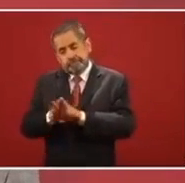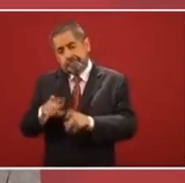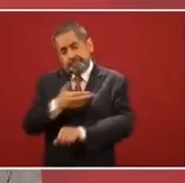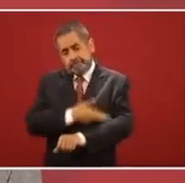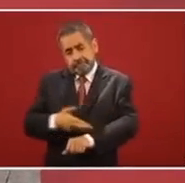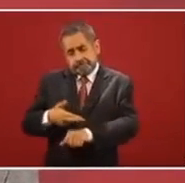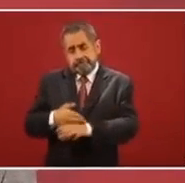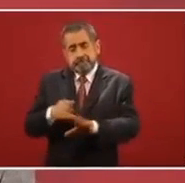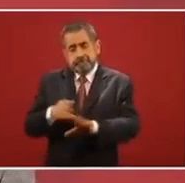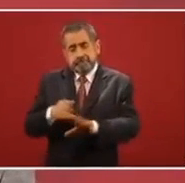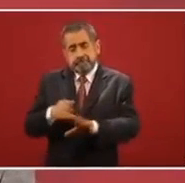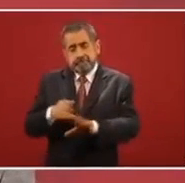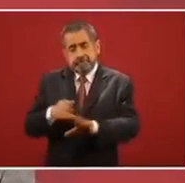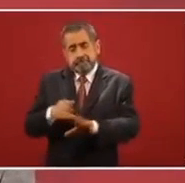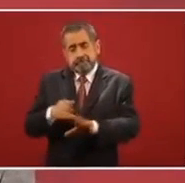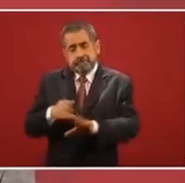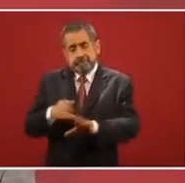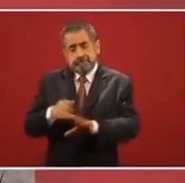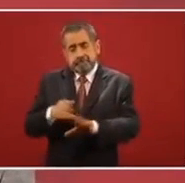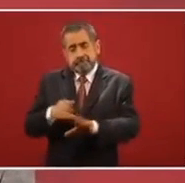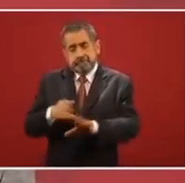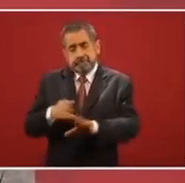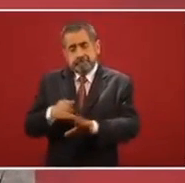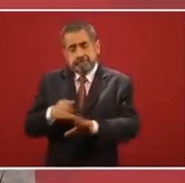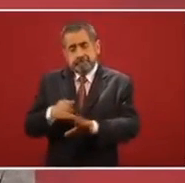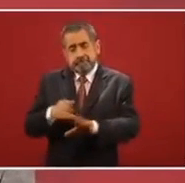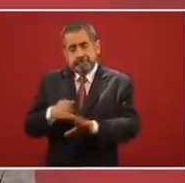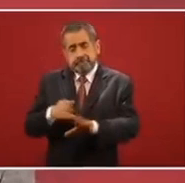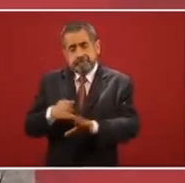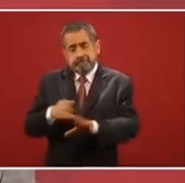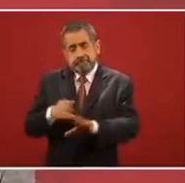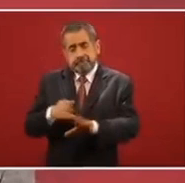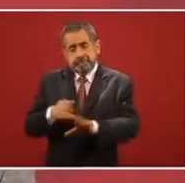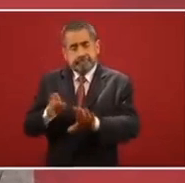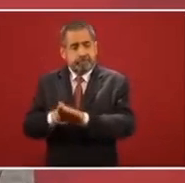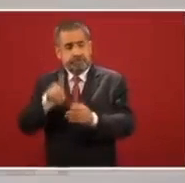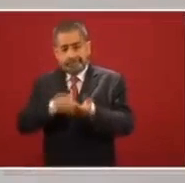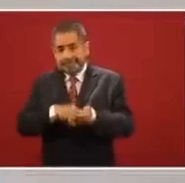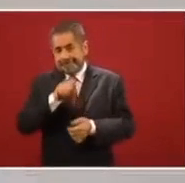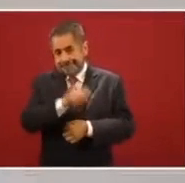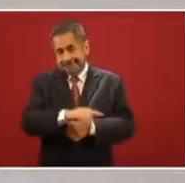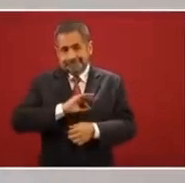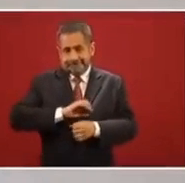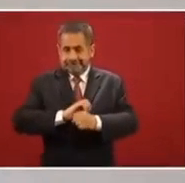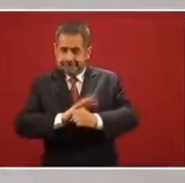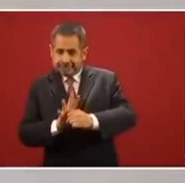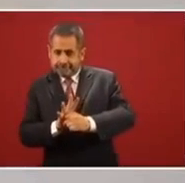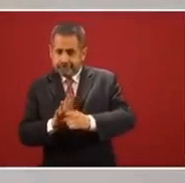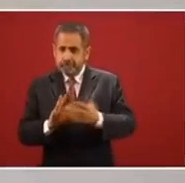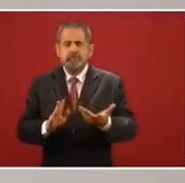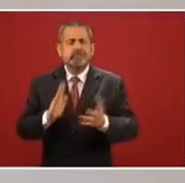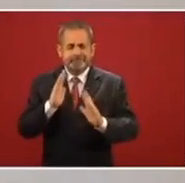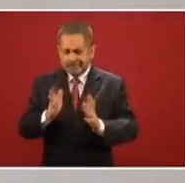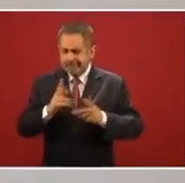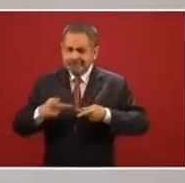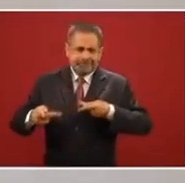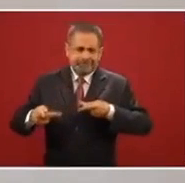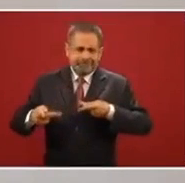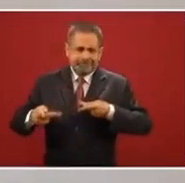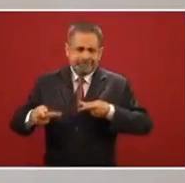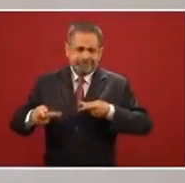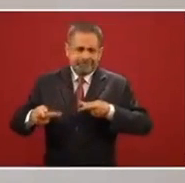para enfrentar esta epidemia We've prepared to confront this epidemic, ha contemplado un universo muy